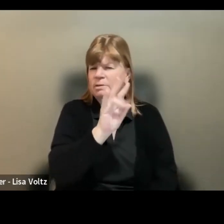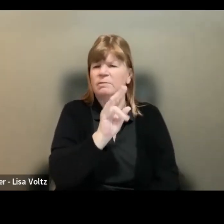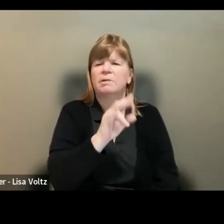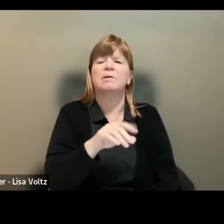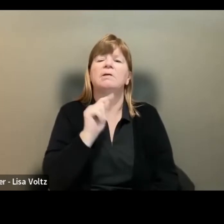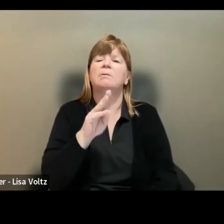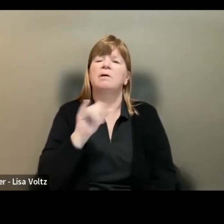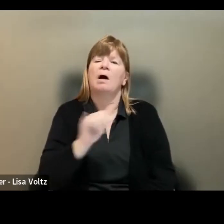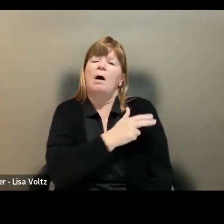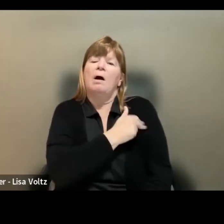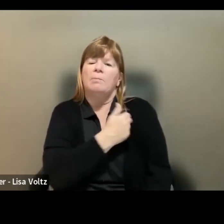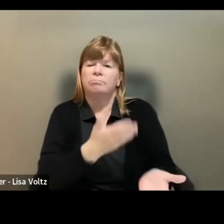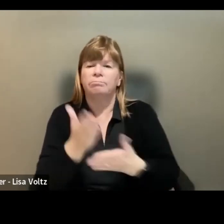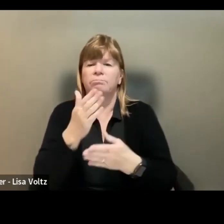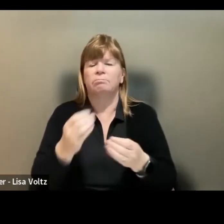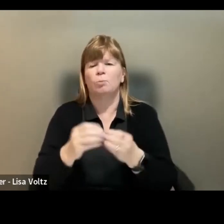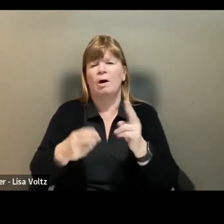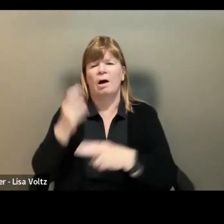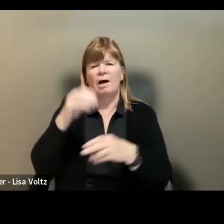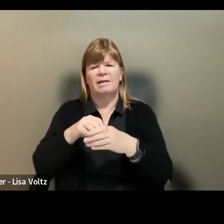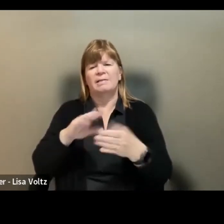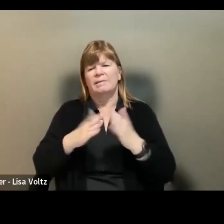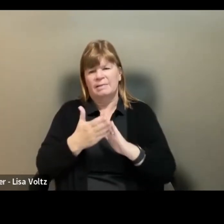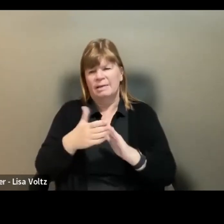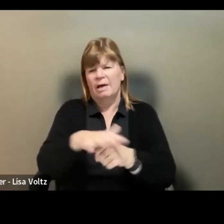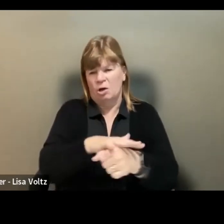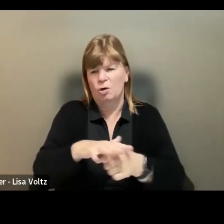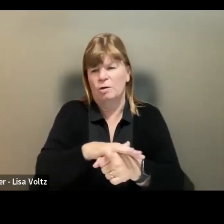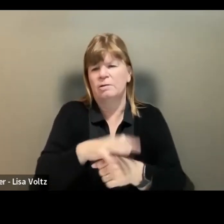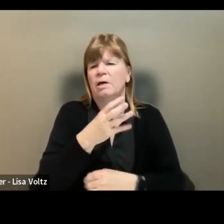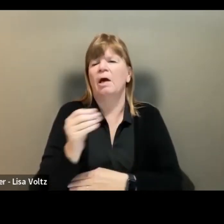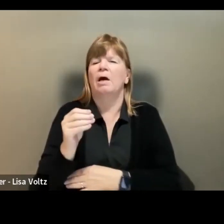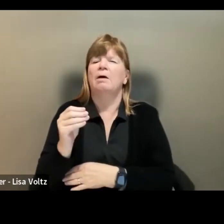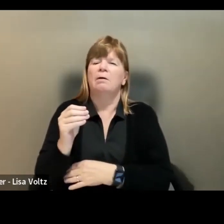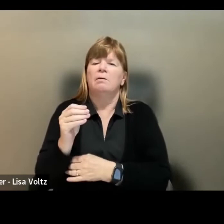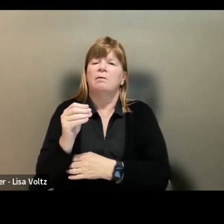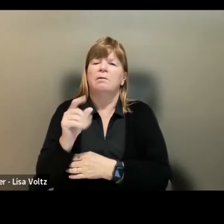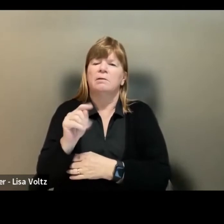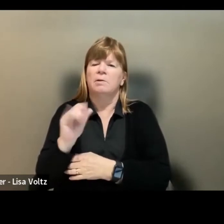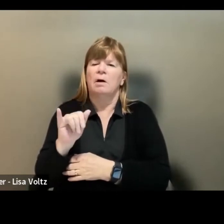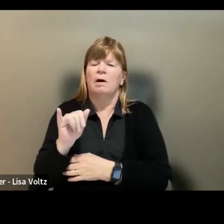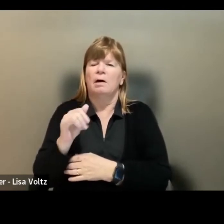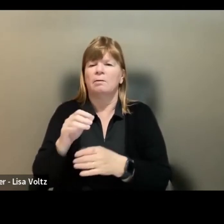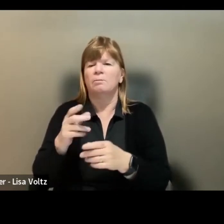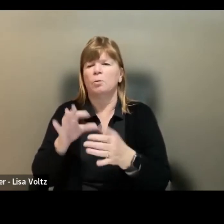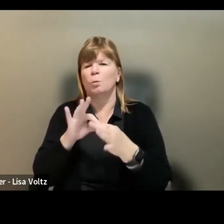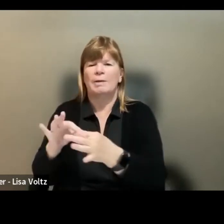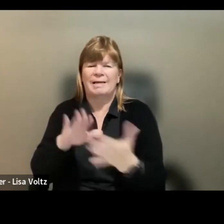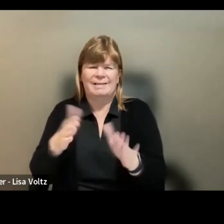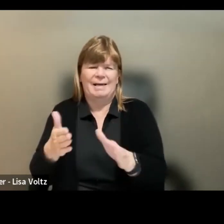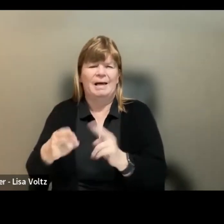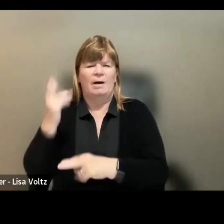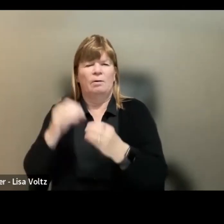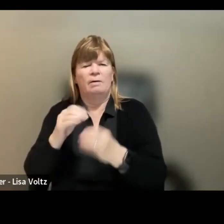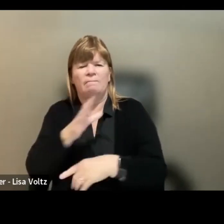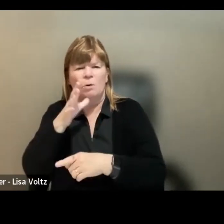TBI-related hospitalizations were higher in urban areas, and TBI-related deaths were higher in rural areas. So this suggests